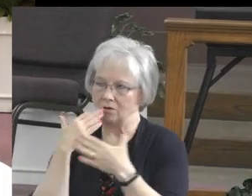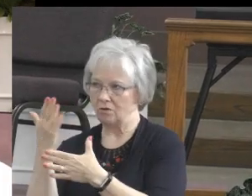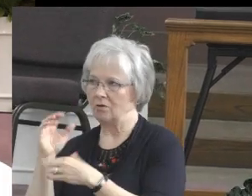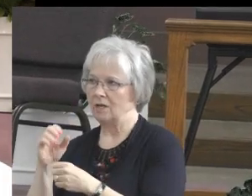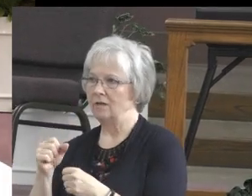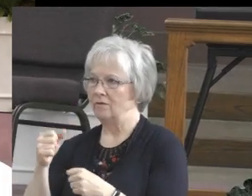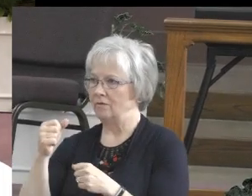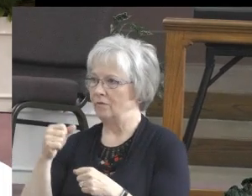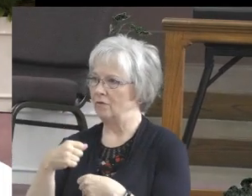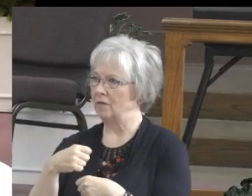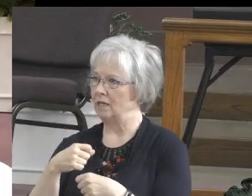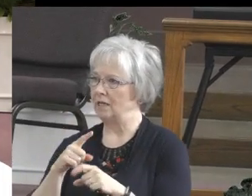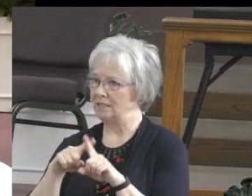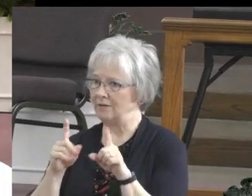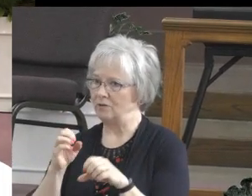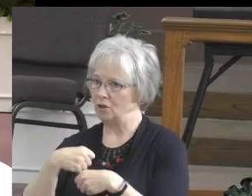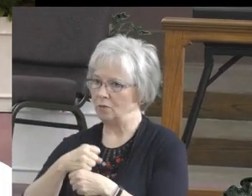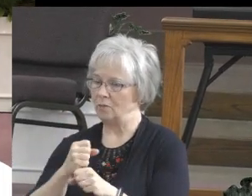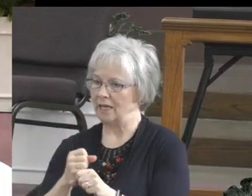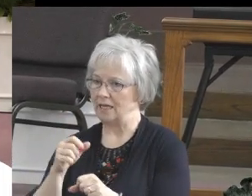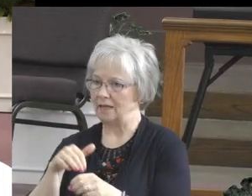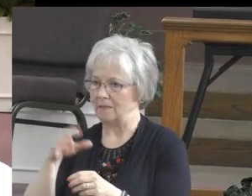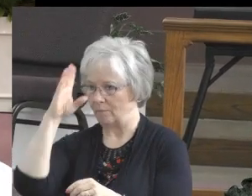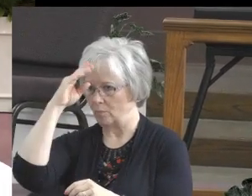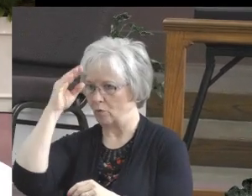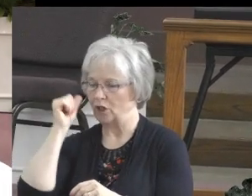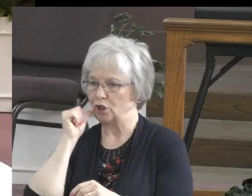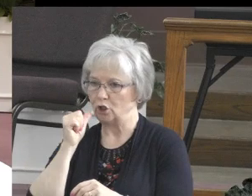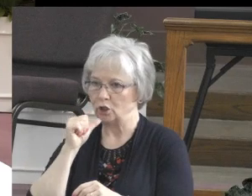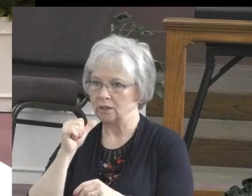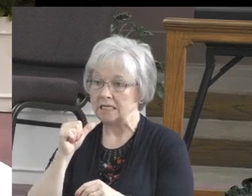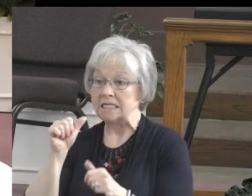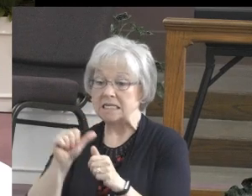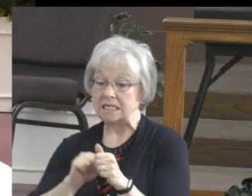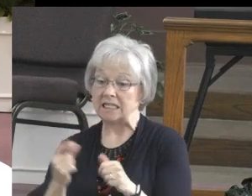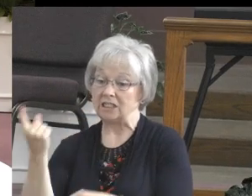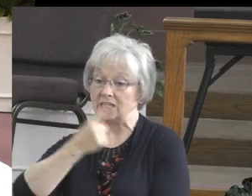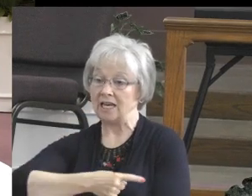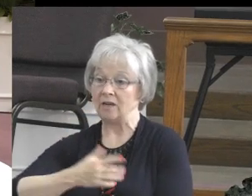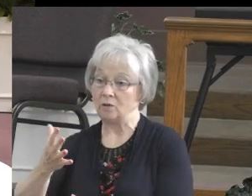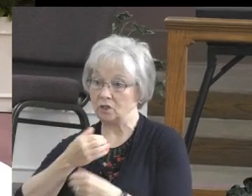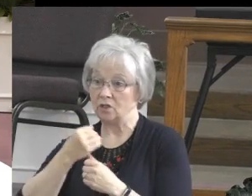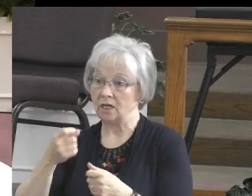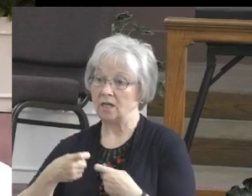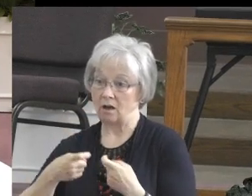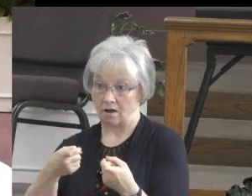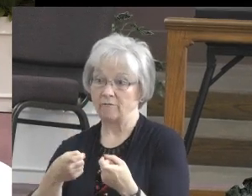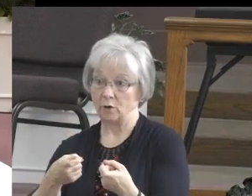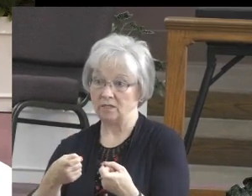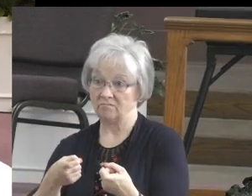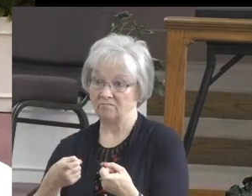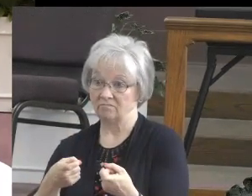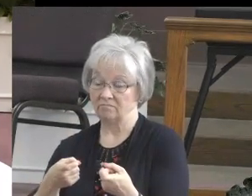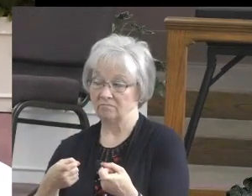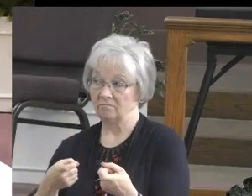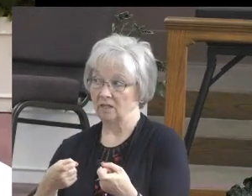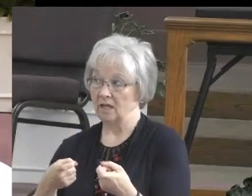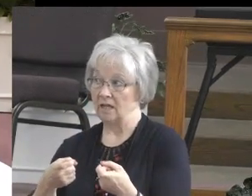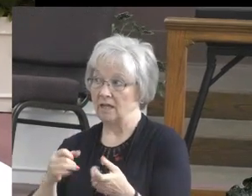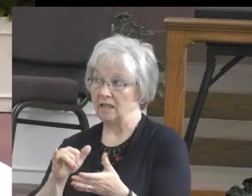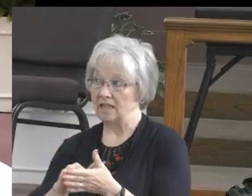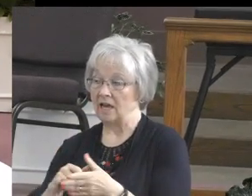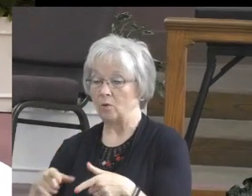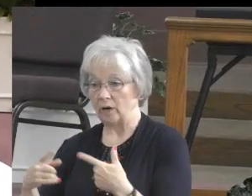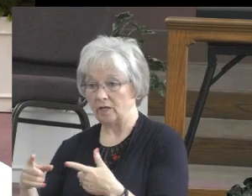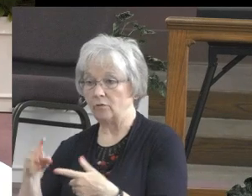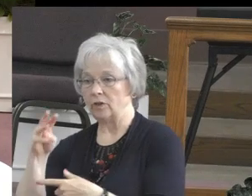girls. Last thing I'd let you know is each day we took an offering, and that offering went for